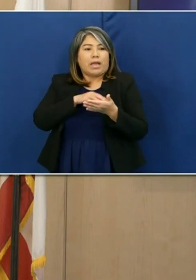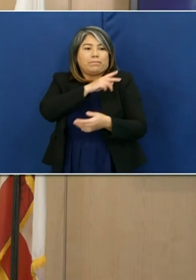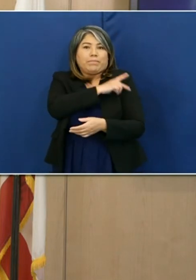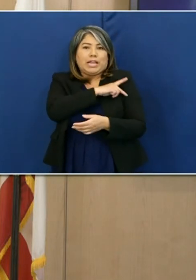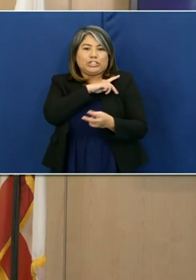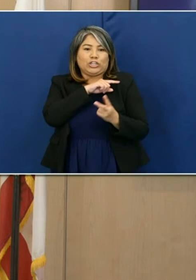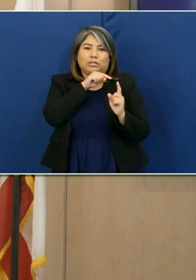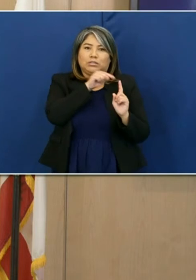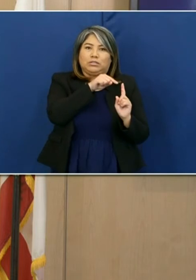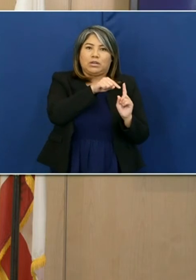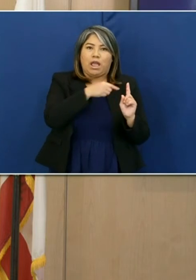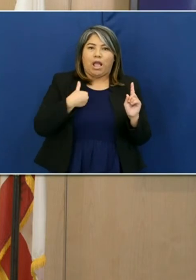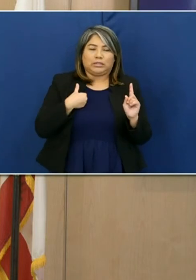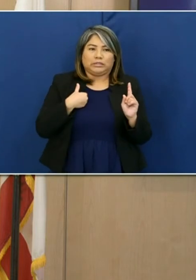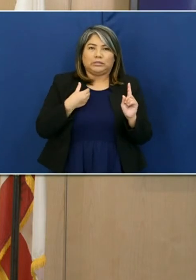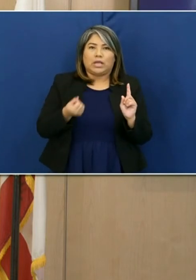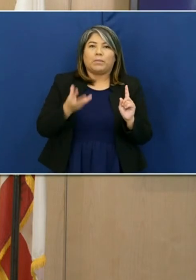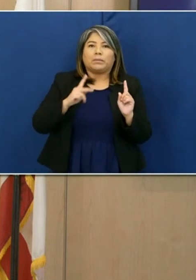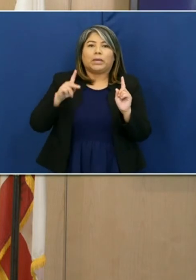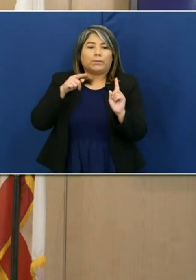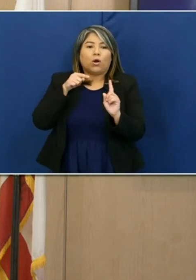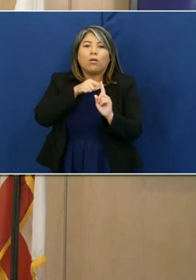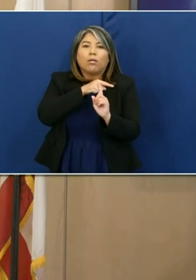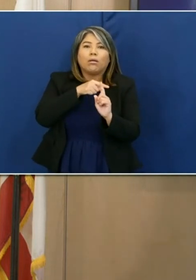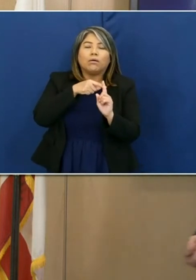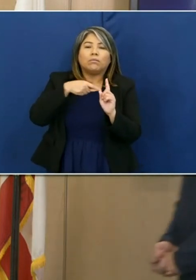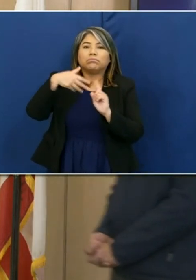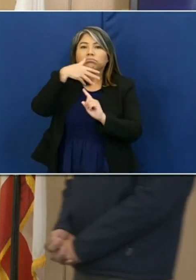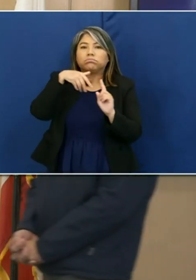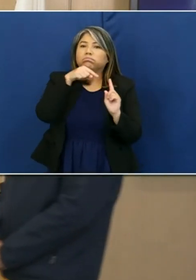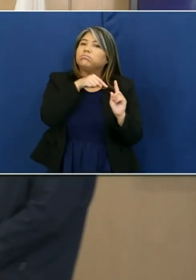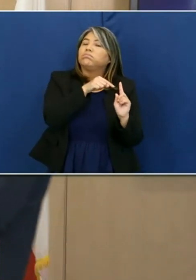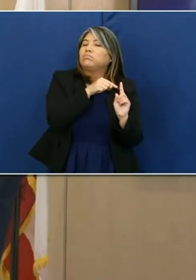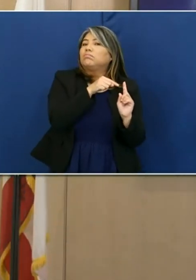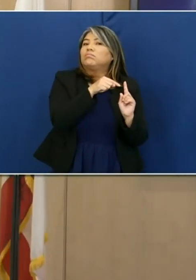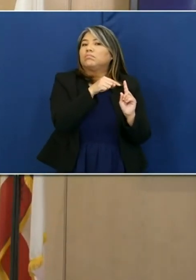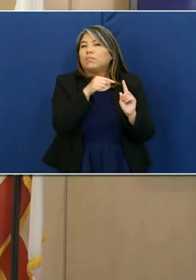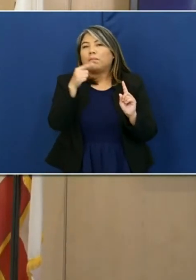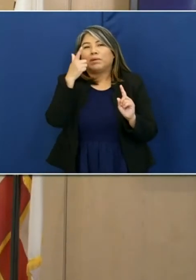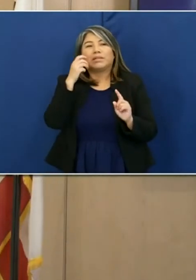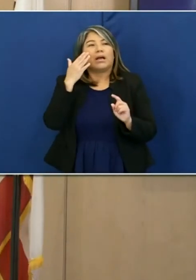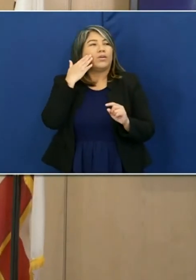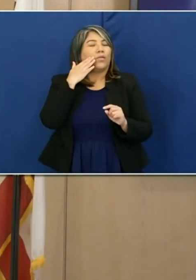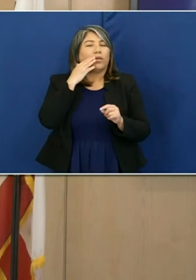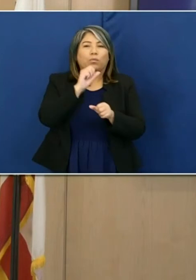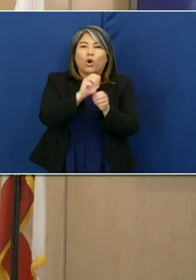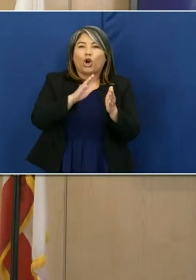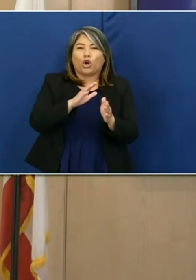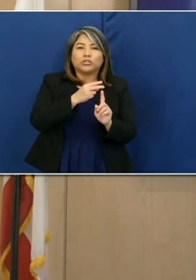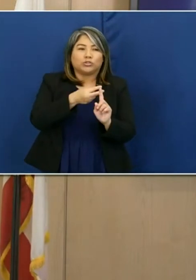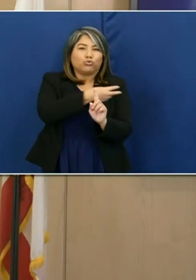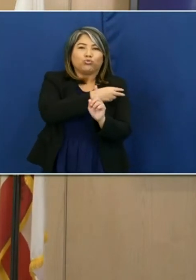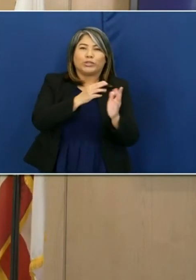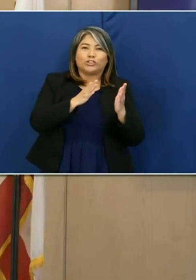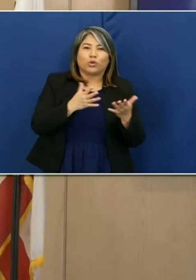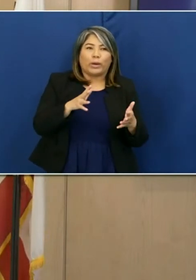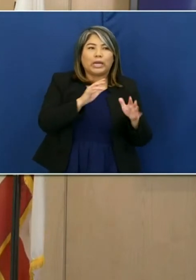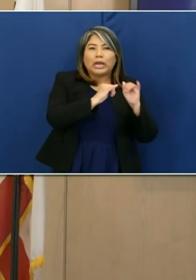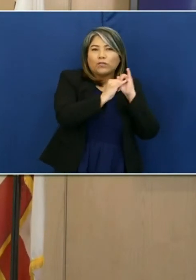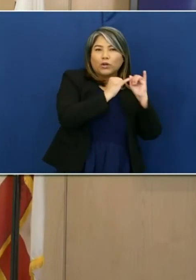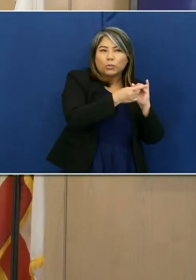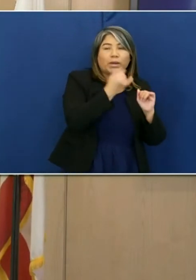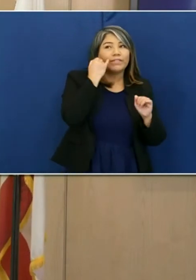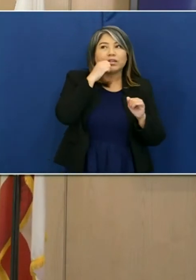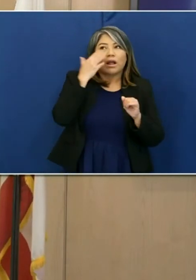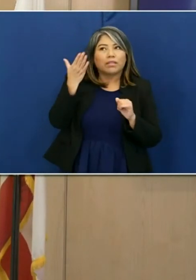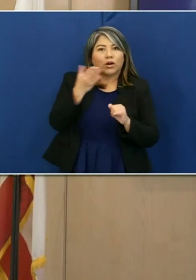patient has, as contact tracers have surely interviewed this person by now if they're not in the hospital. Can somebody